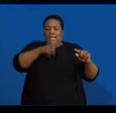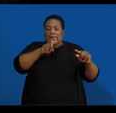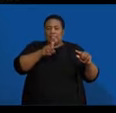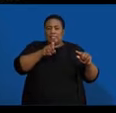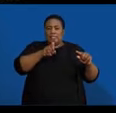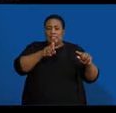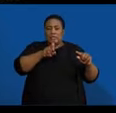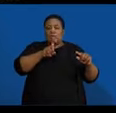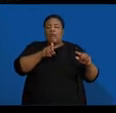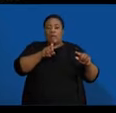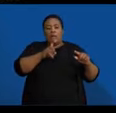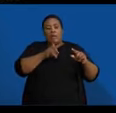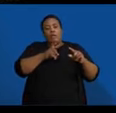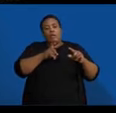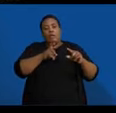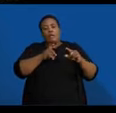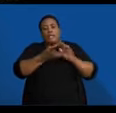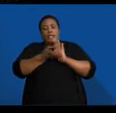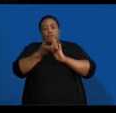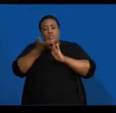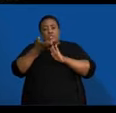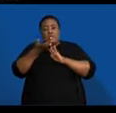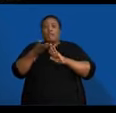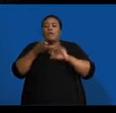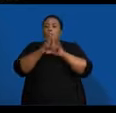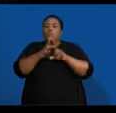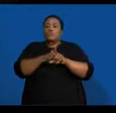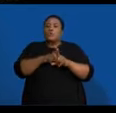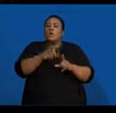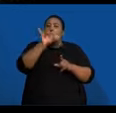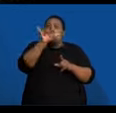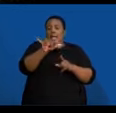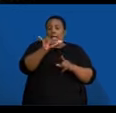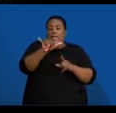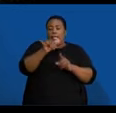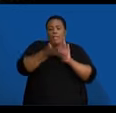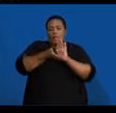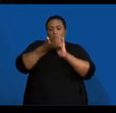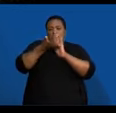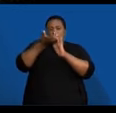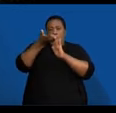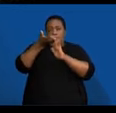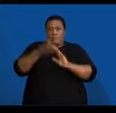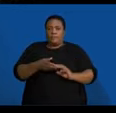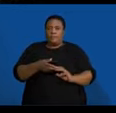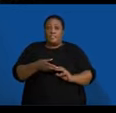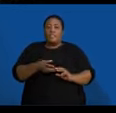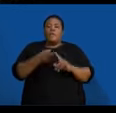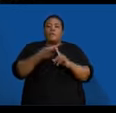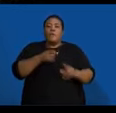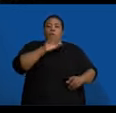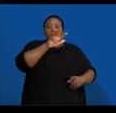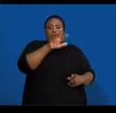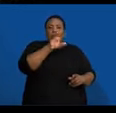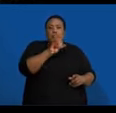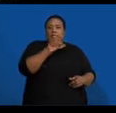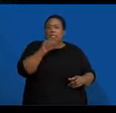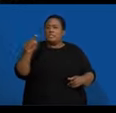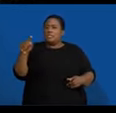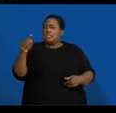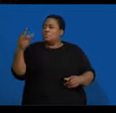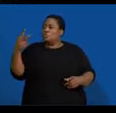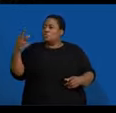are increasing, but the y values are also increasing. So this section does not hold. From 90